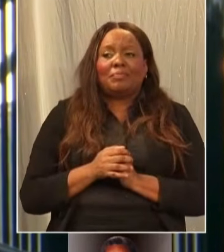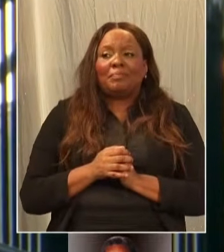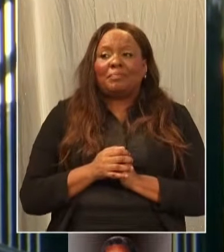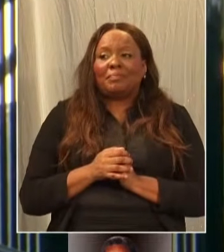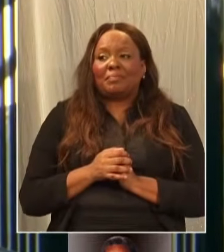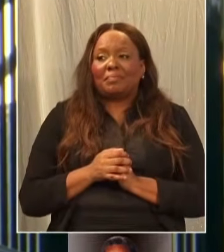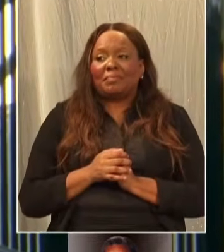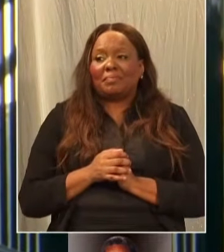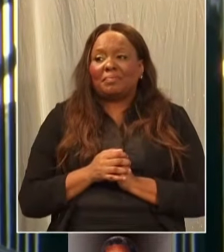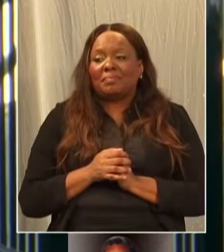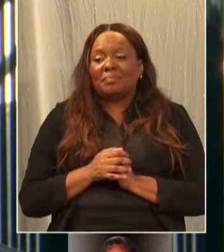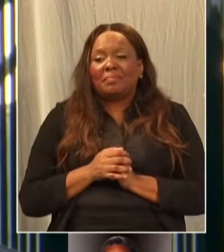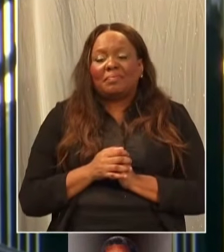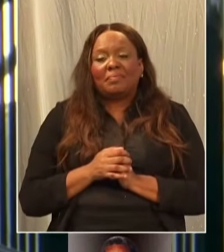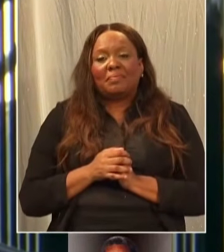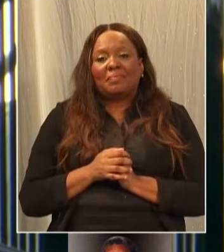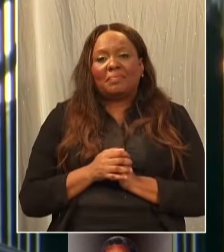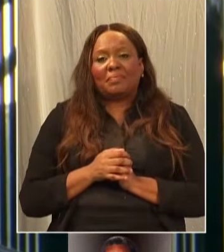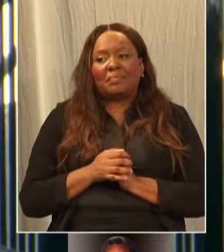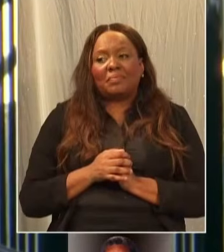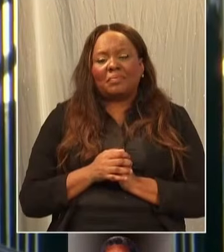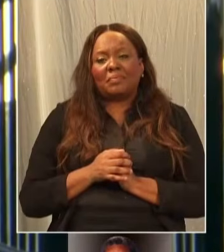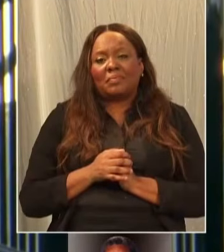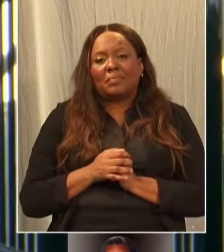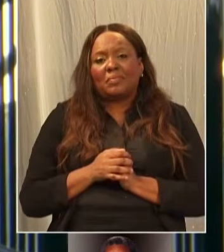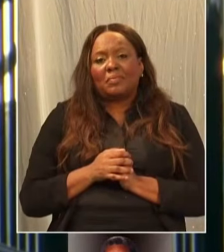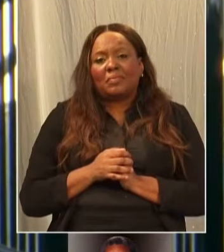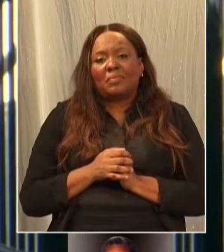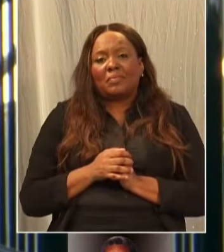citizen of the world.